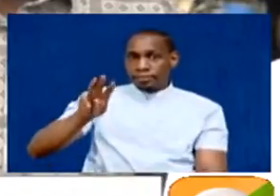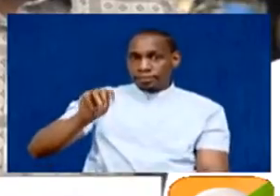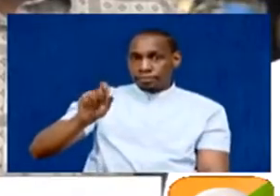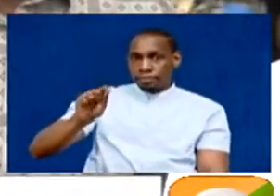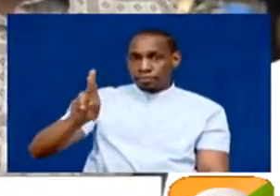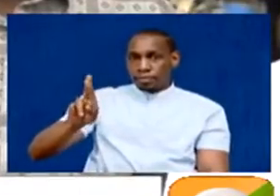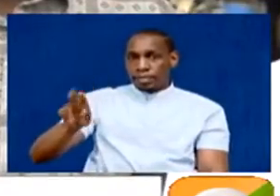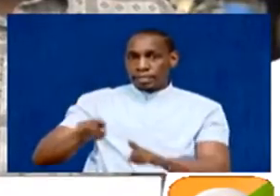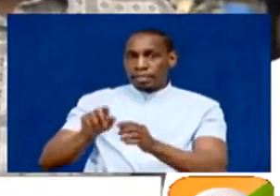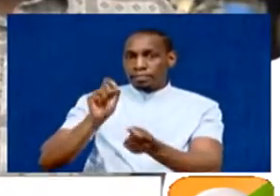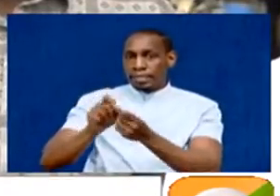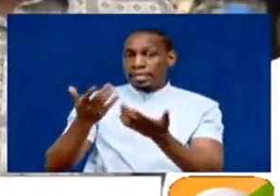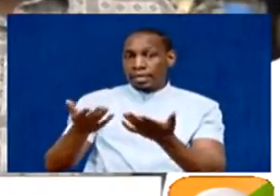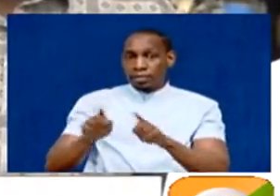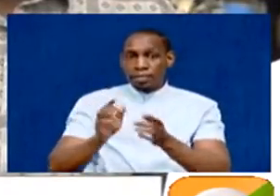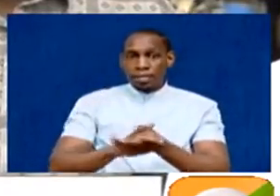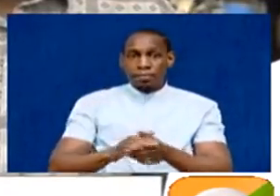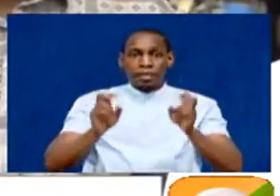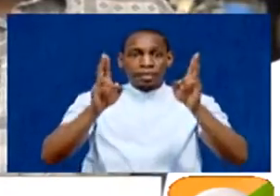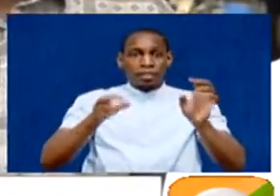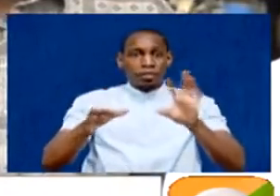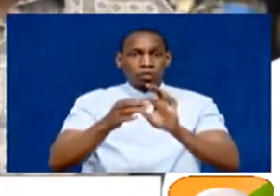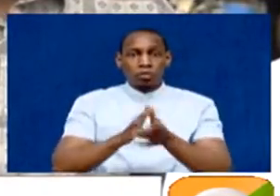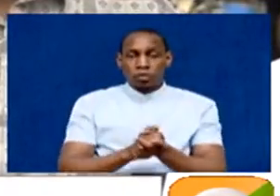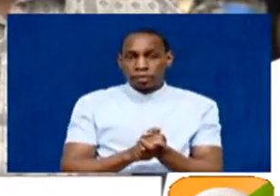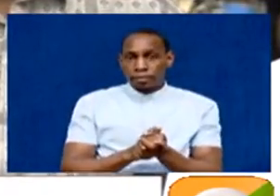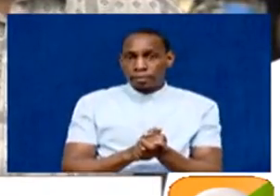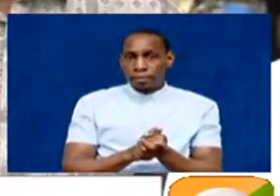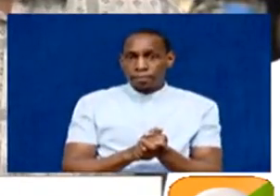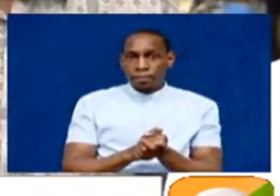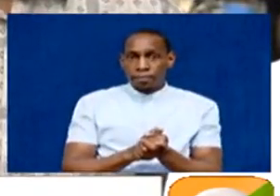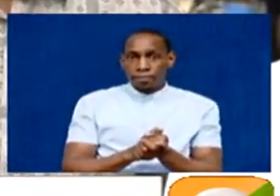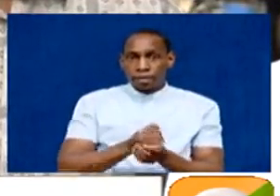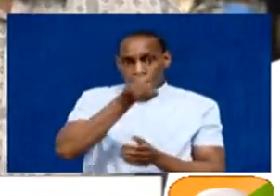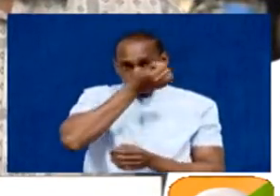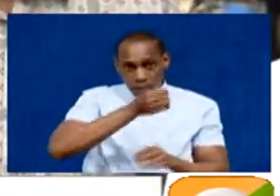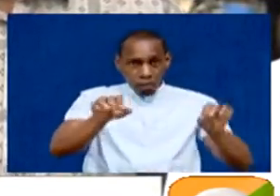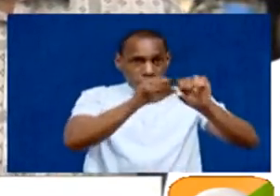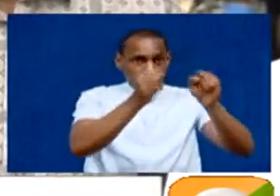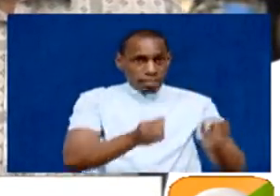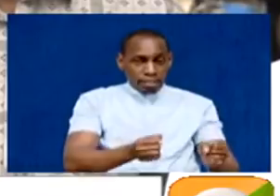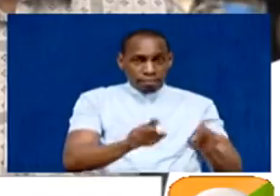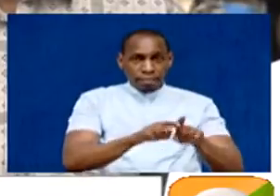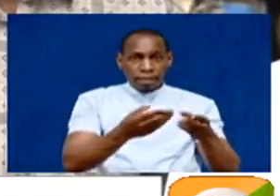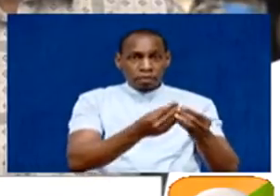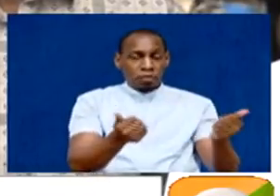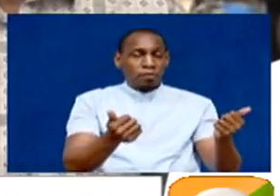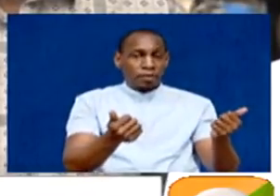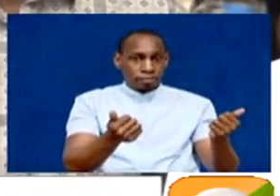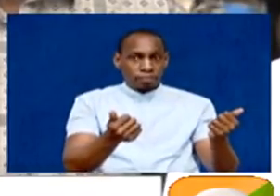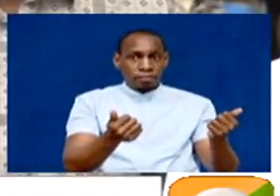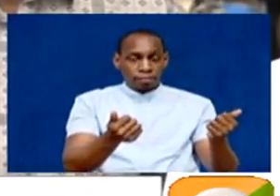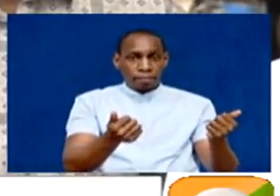are tested. Issues around bypassing the system and how that is being dealt